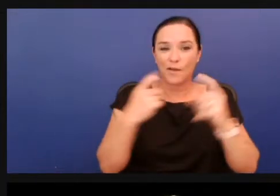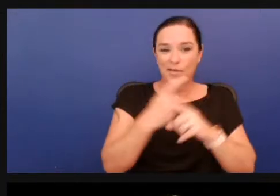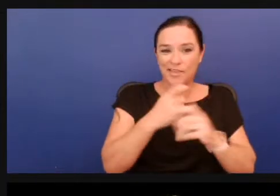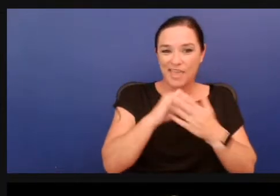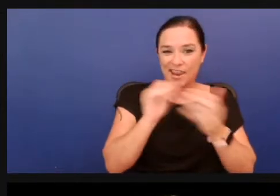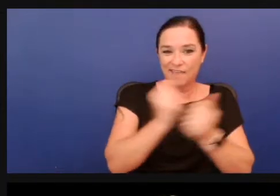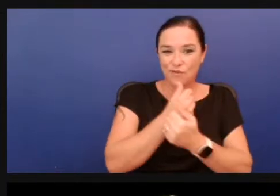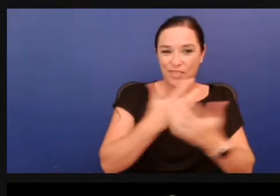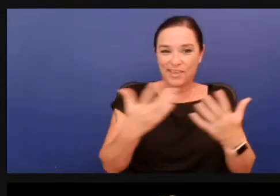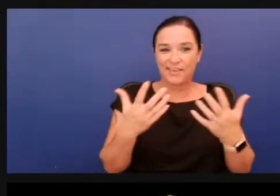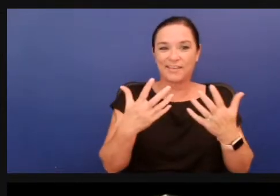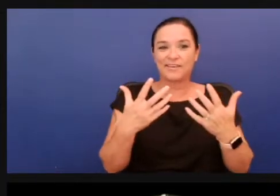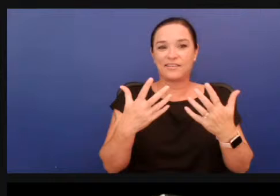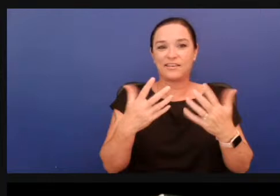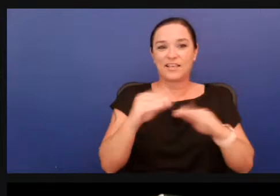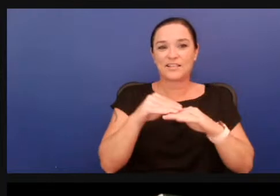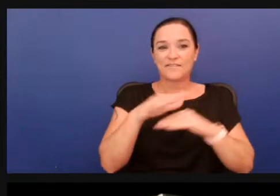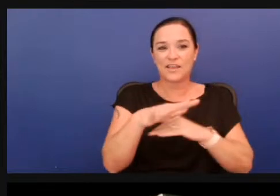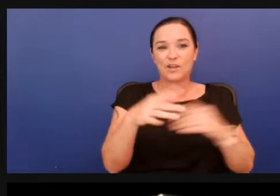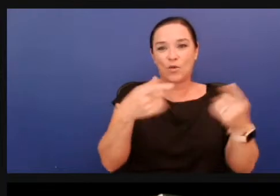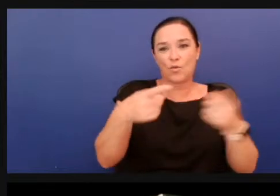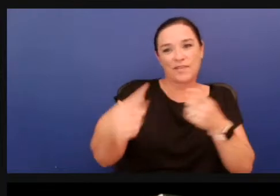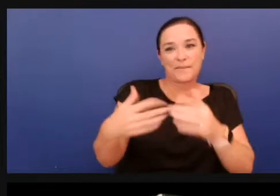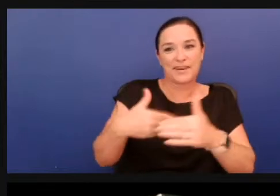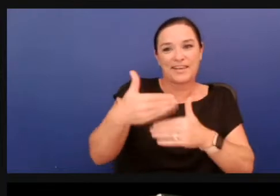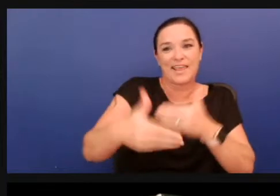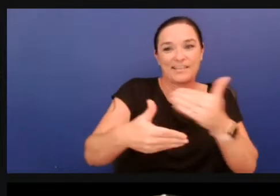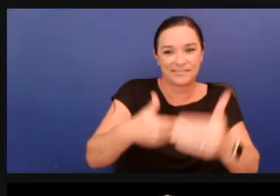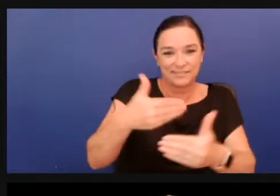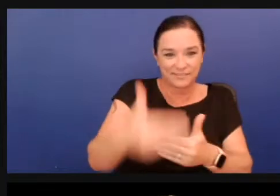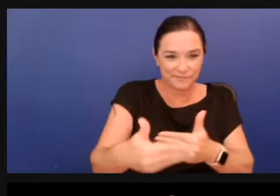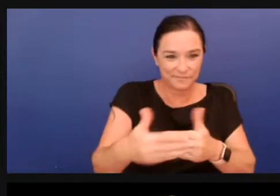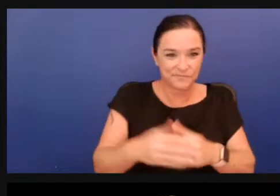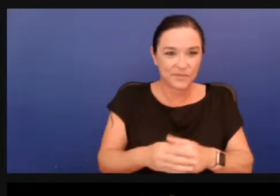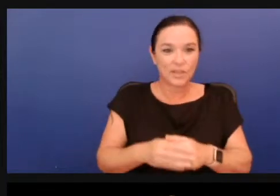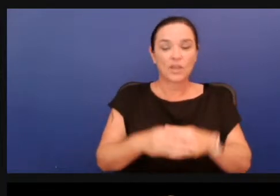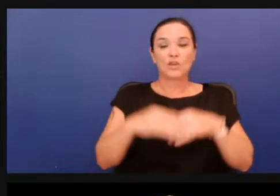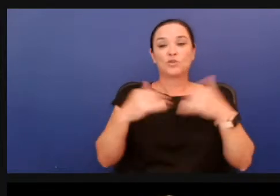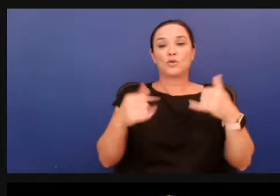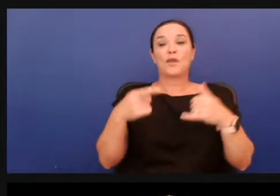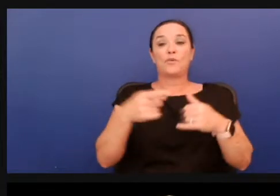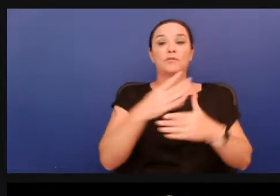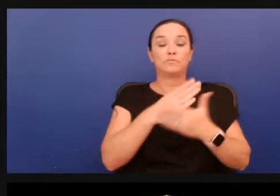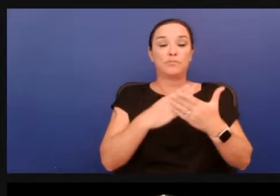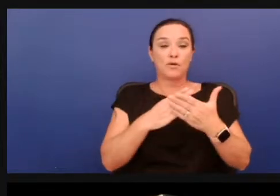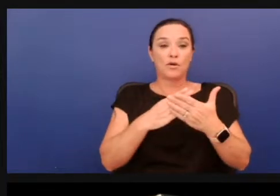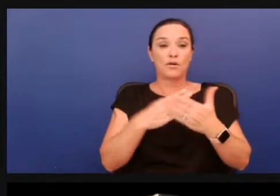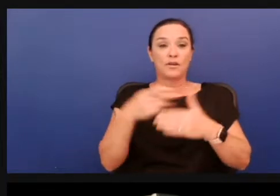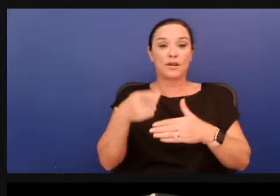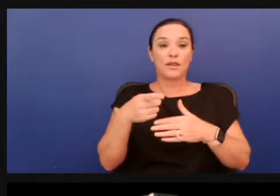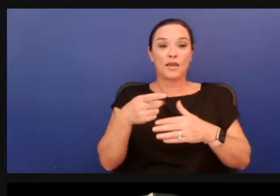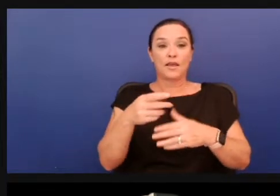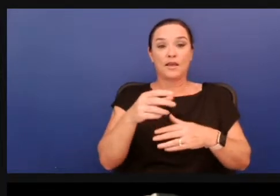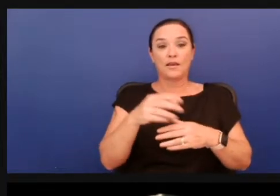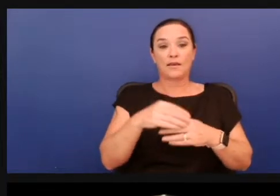is affecting what comes afterwards, right? So having now taken this branch of causality,